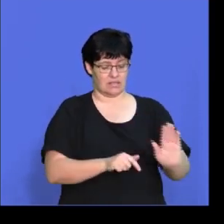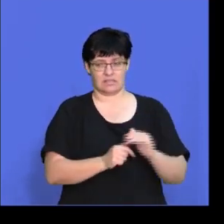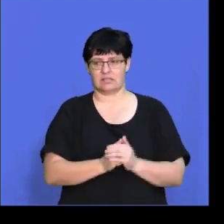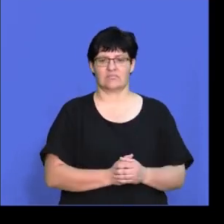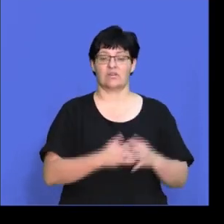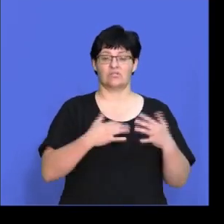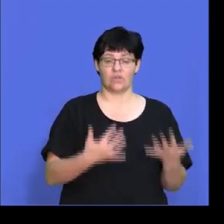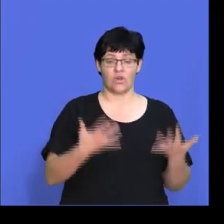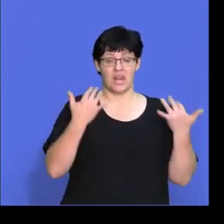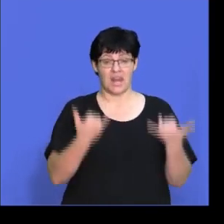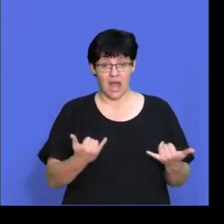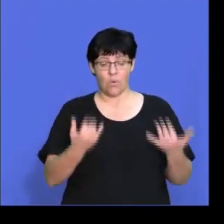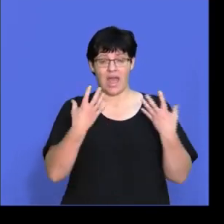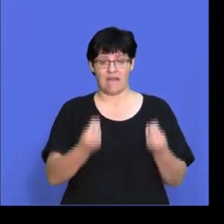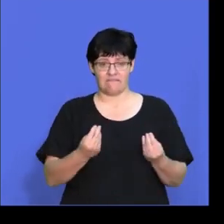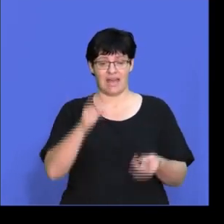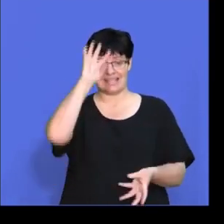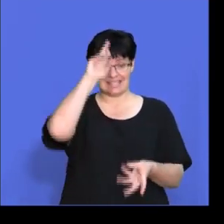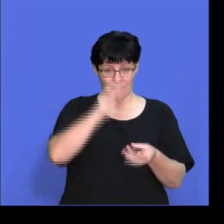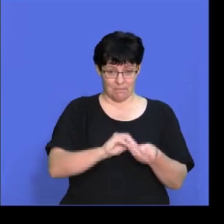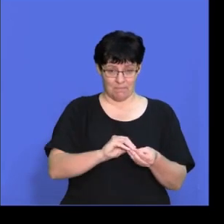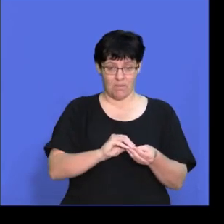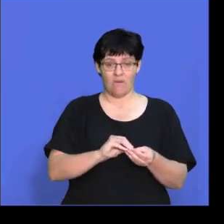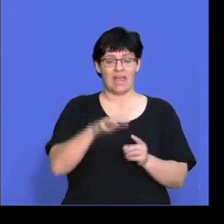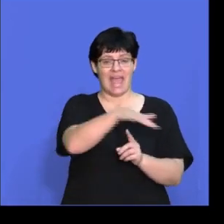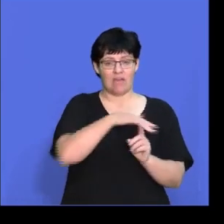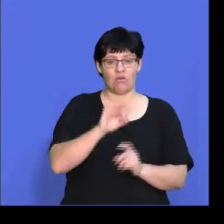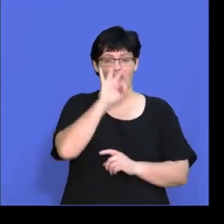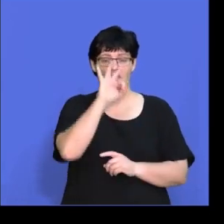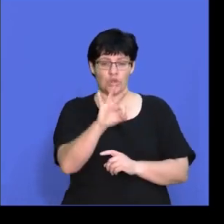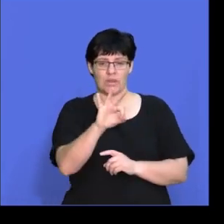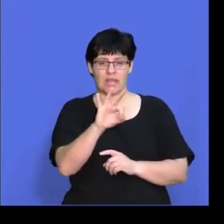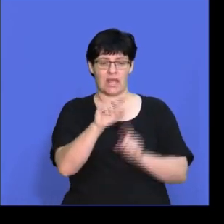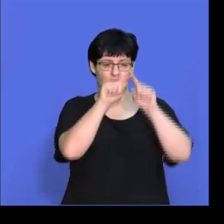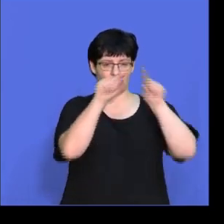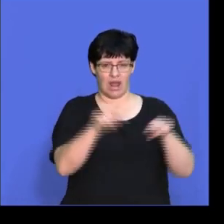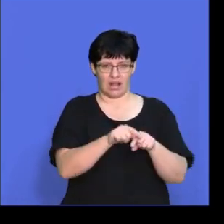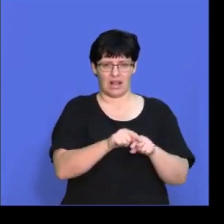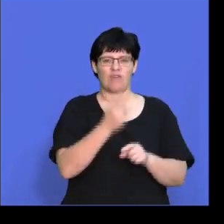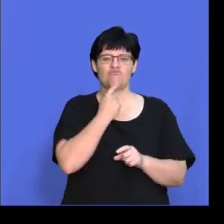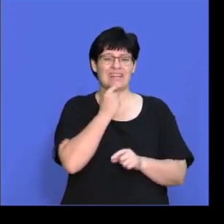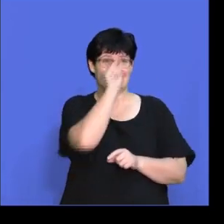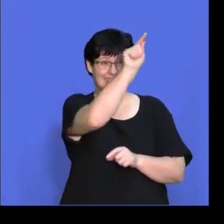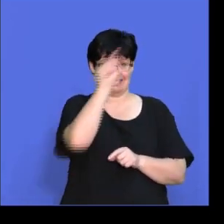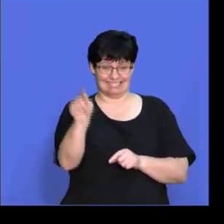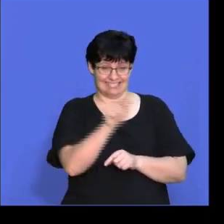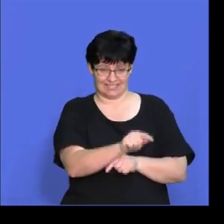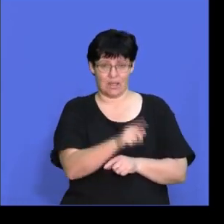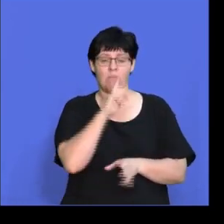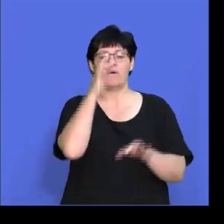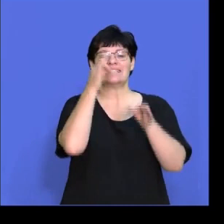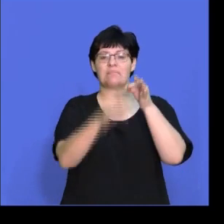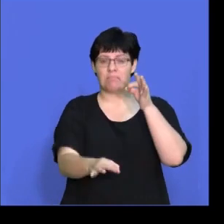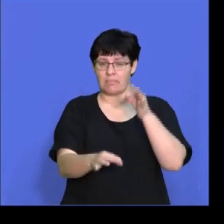here. So we now have the sum of the areas of the three smaller triangles, the red triangles.